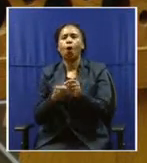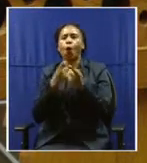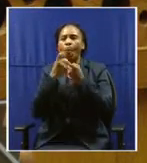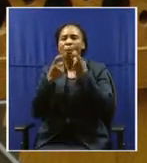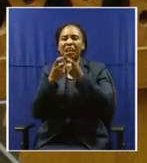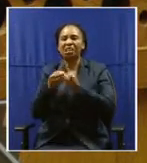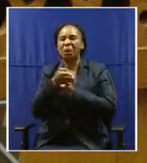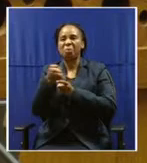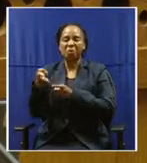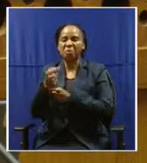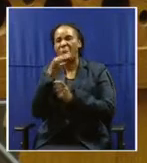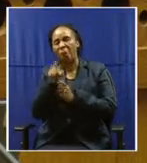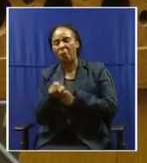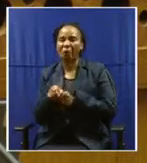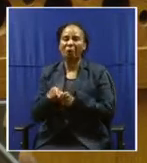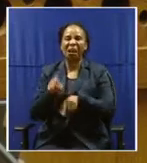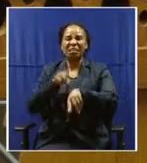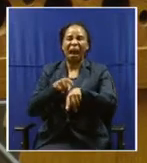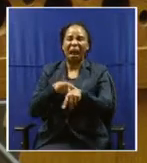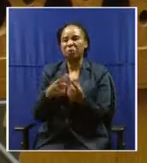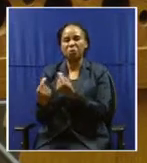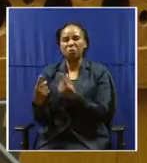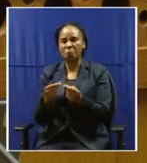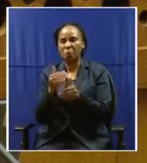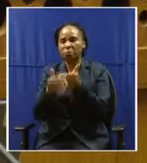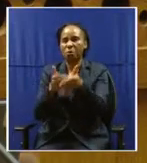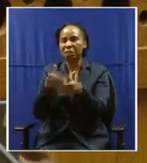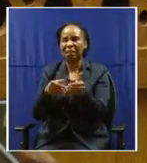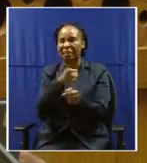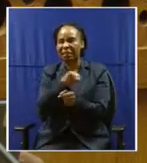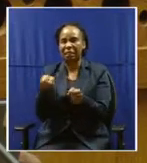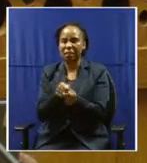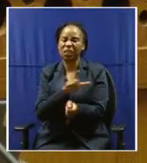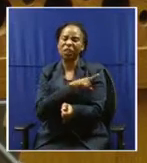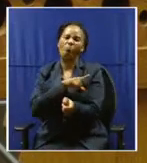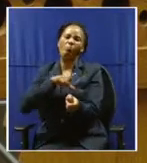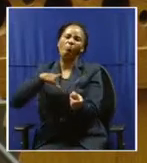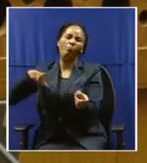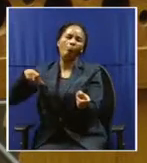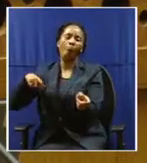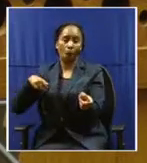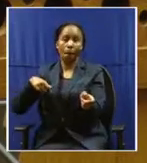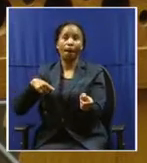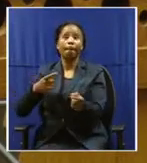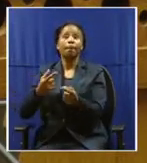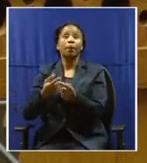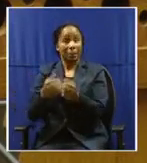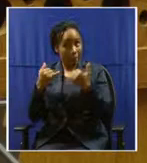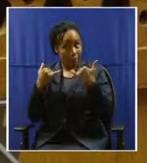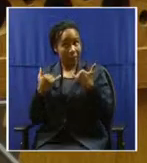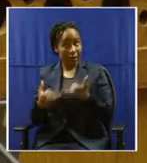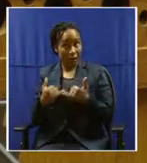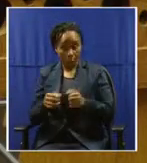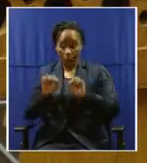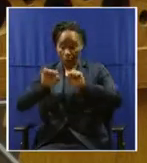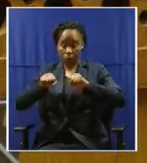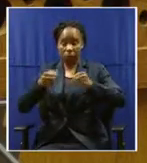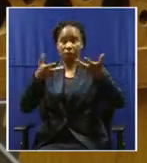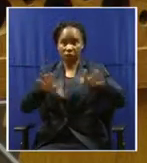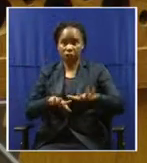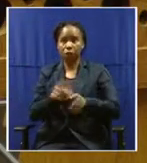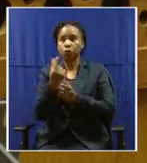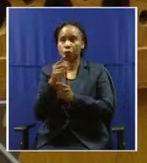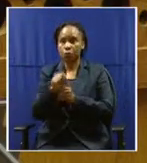time that they take to process these has been far too long. It's now been agreed that they are going to do